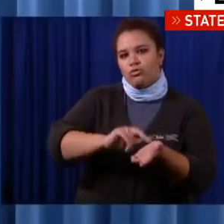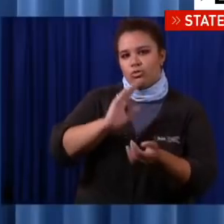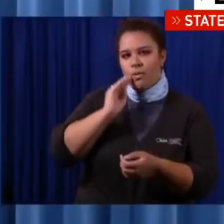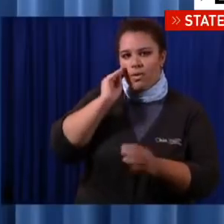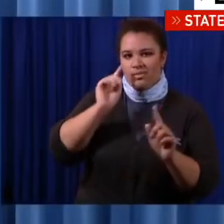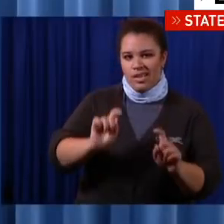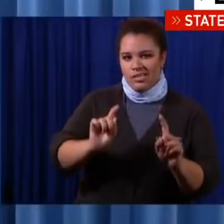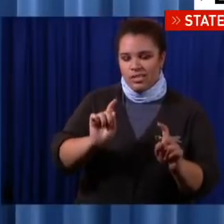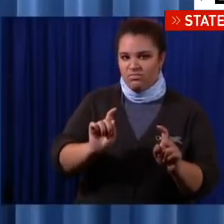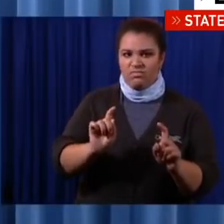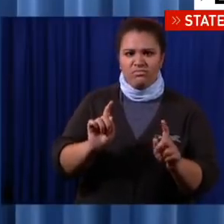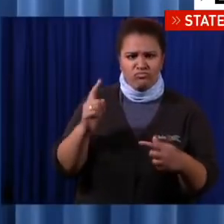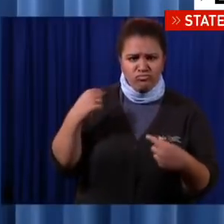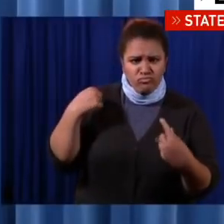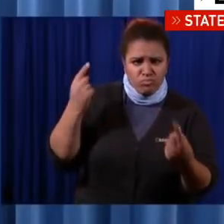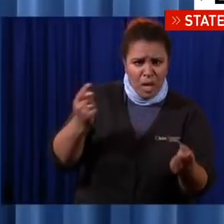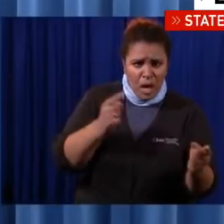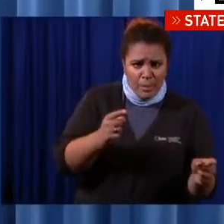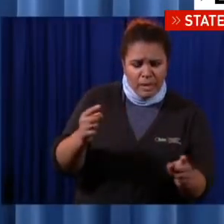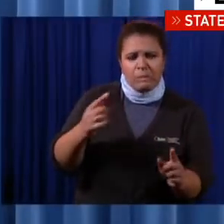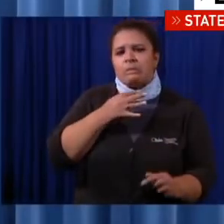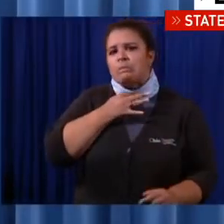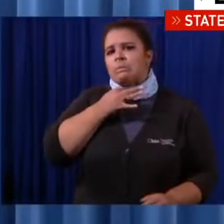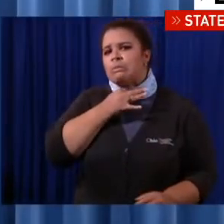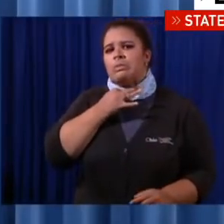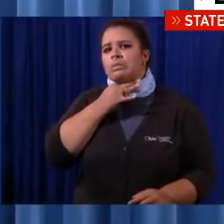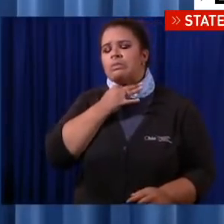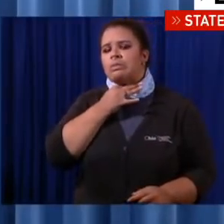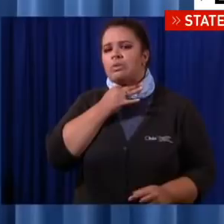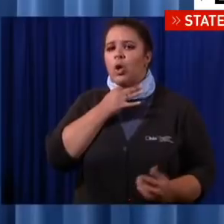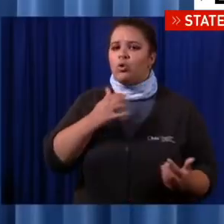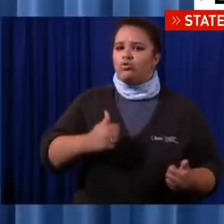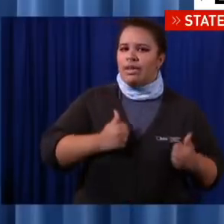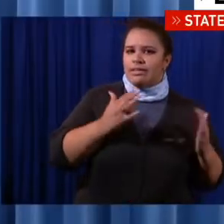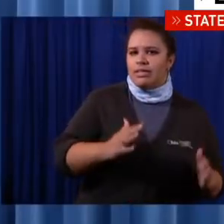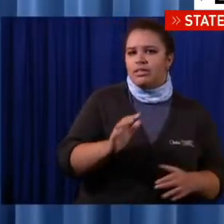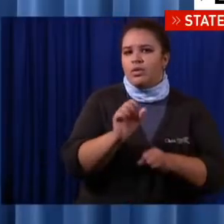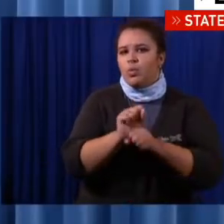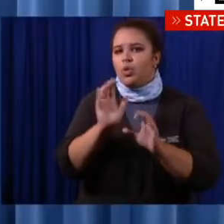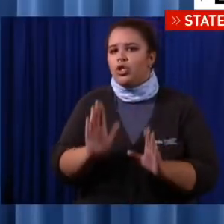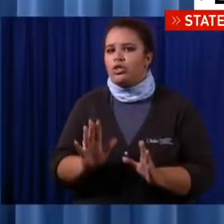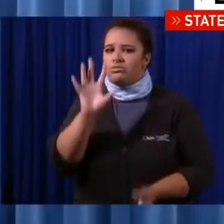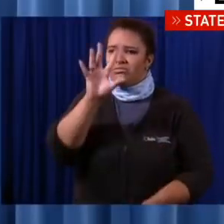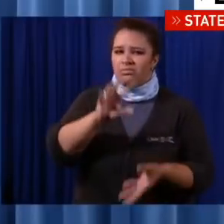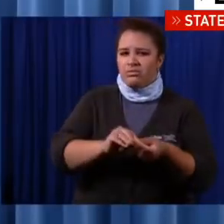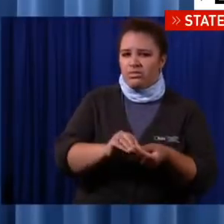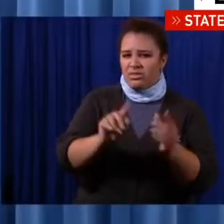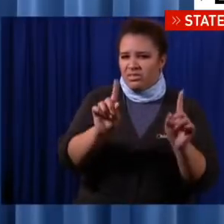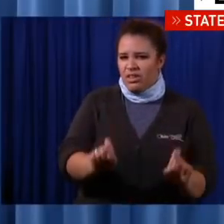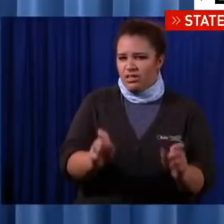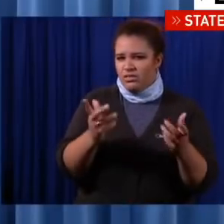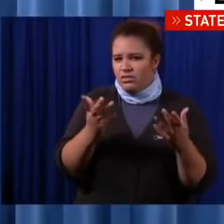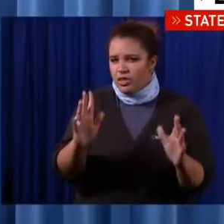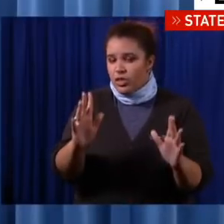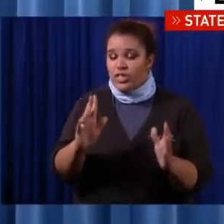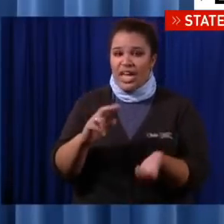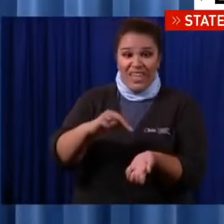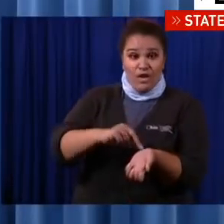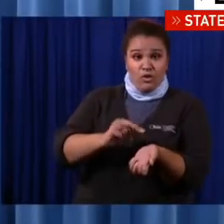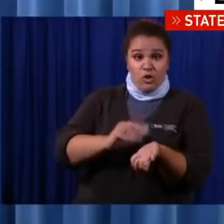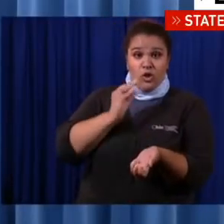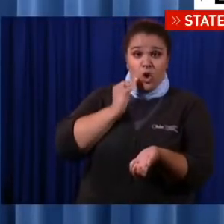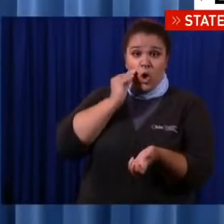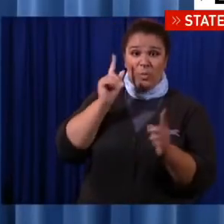has been going on. Do you know how many residents and workers have been tested, and what have you been learning from that nursing home